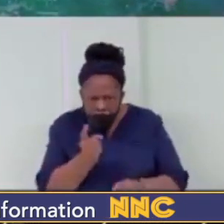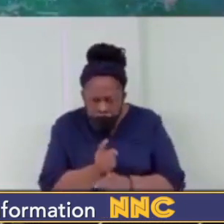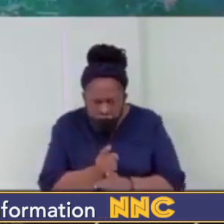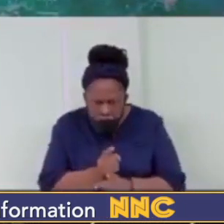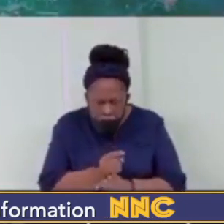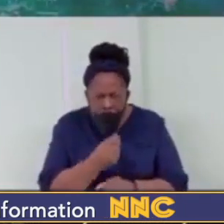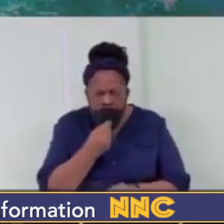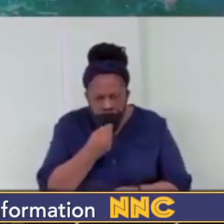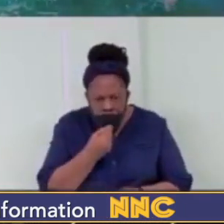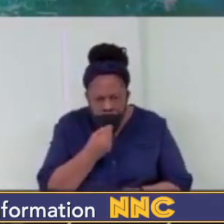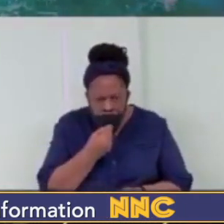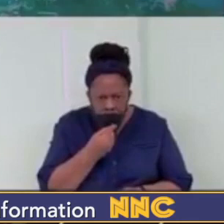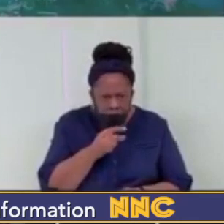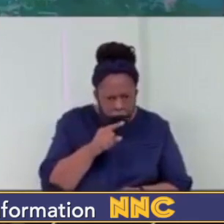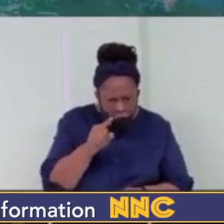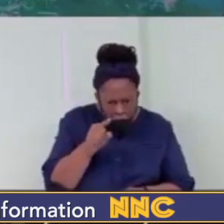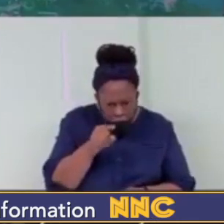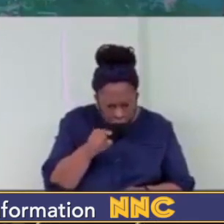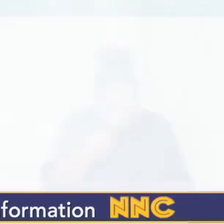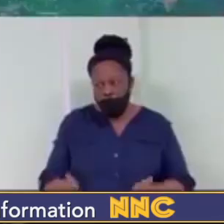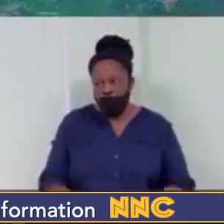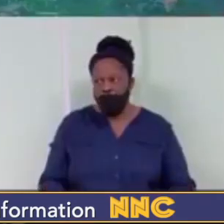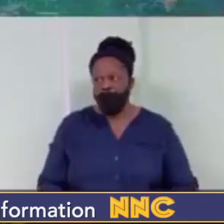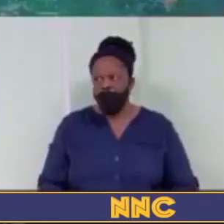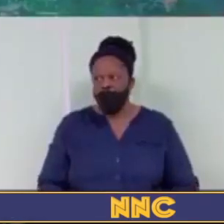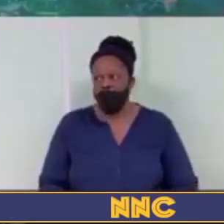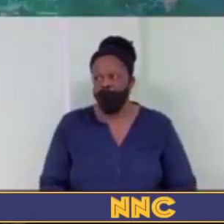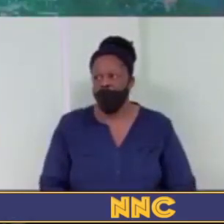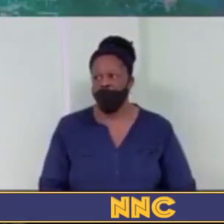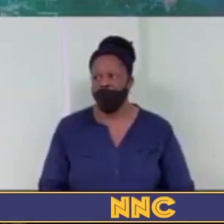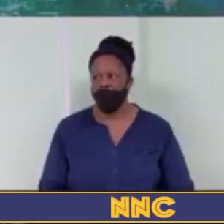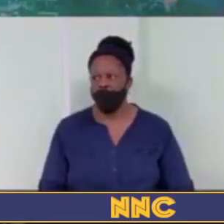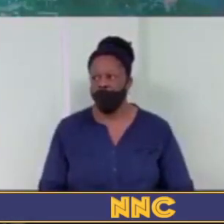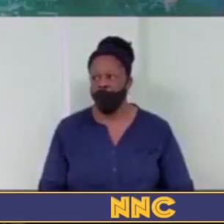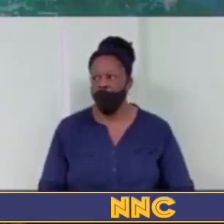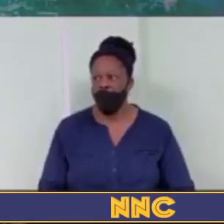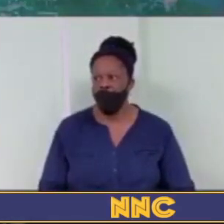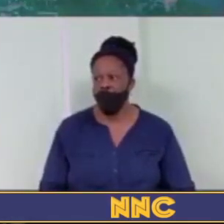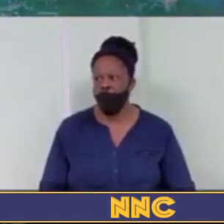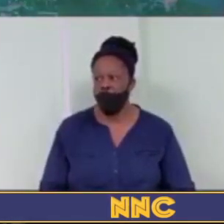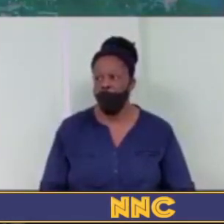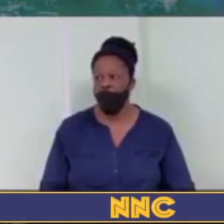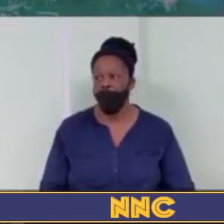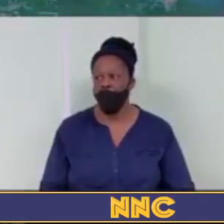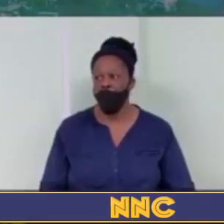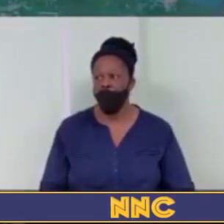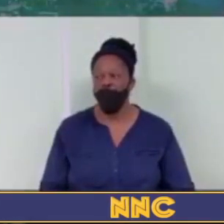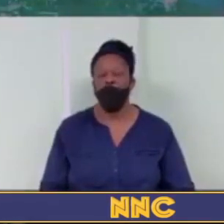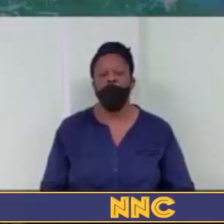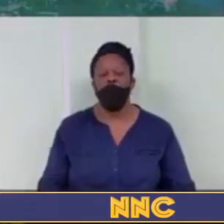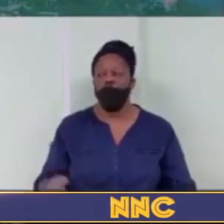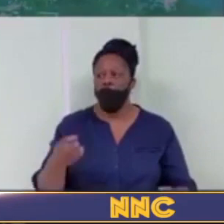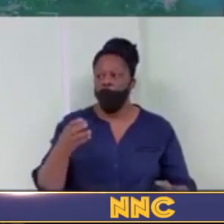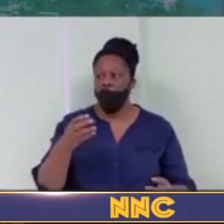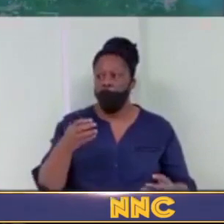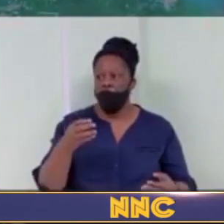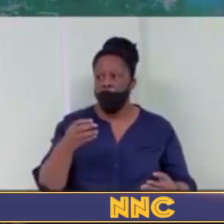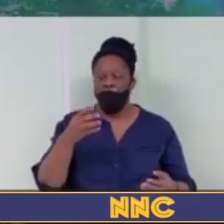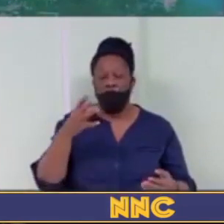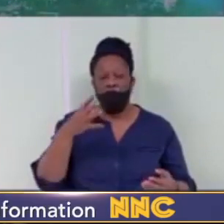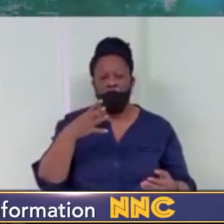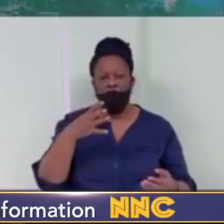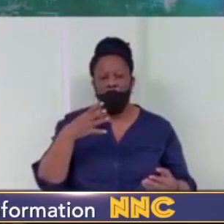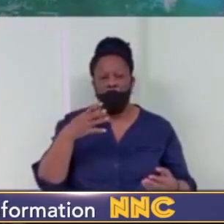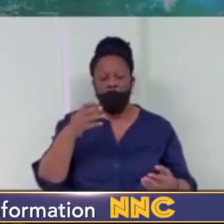and others will not be accepted. The reverse transcription polymerase chain reaction test is